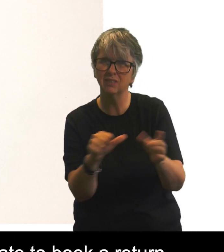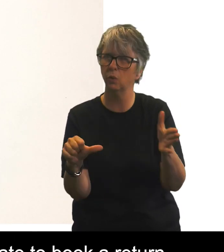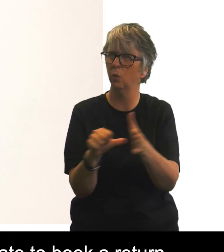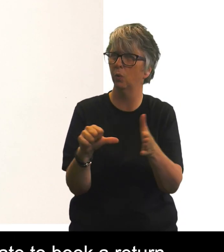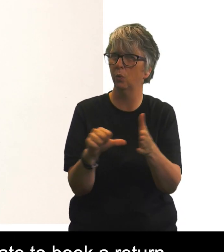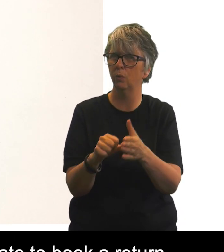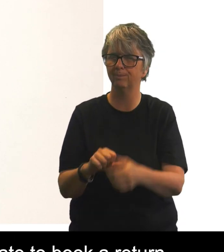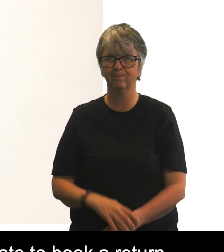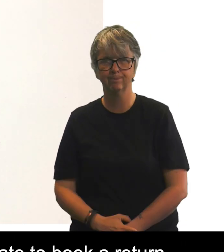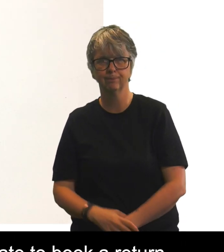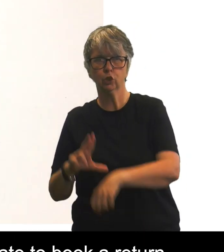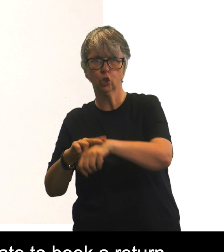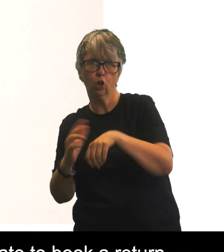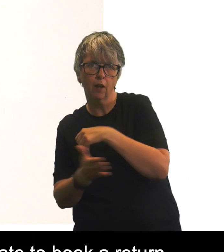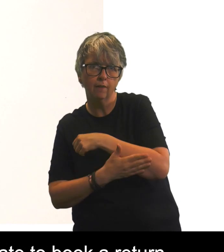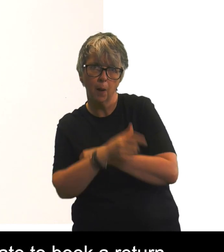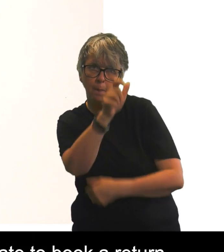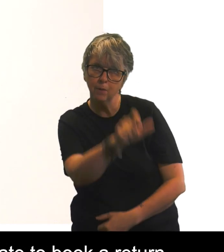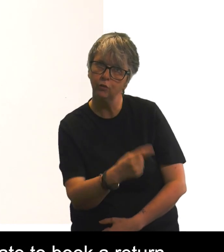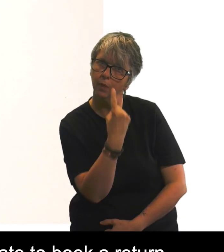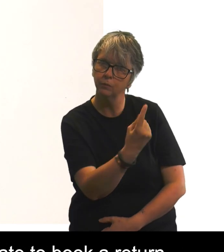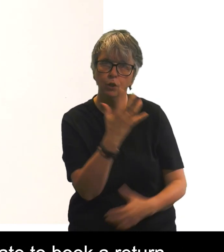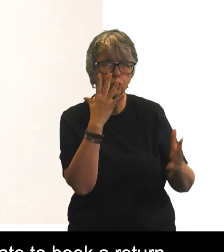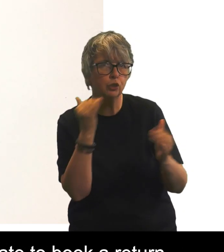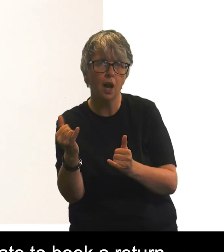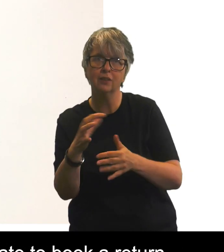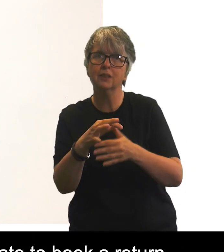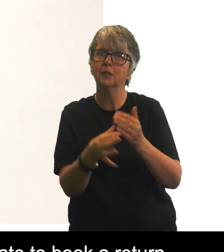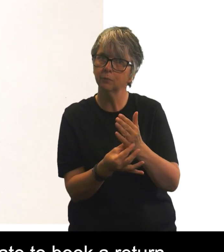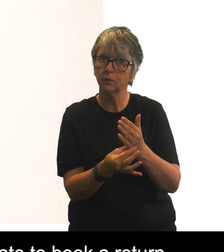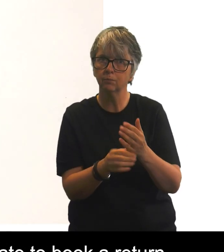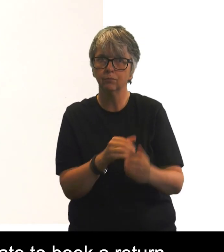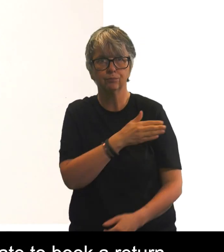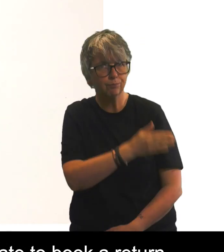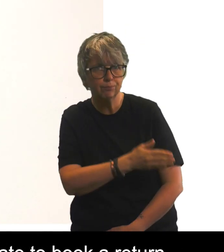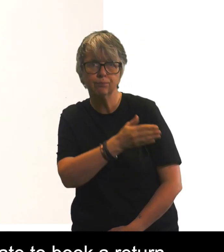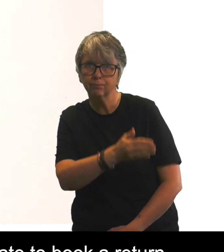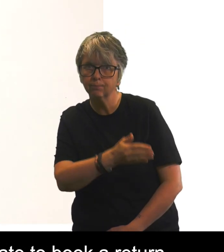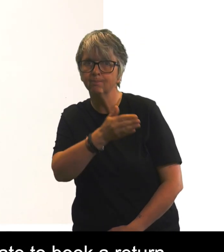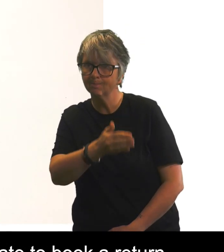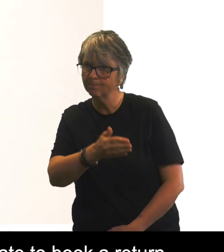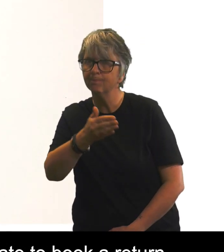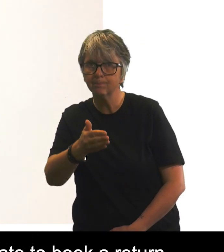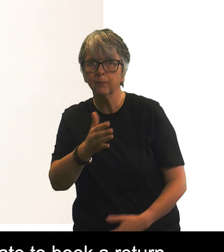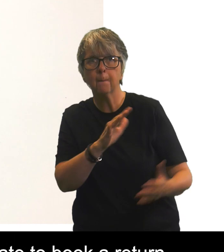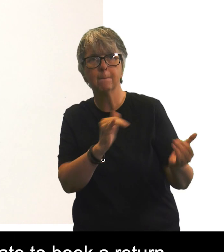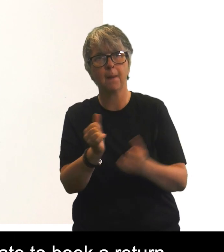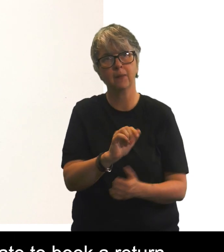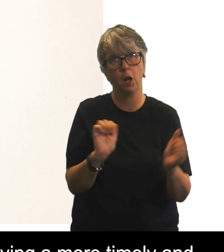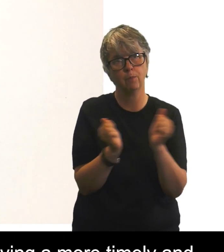of, for how long, and when it is appropriate to book a return appointment. This can lead to delays in